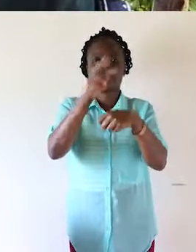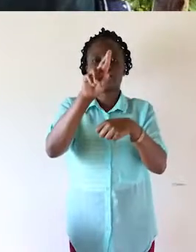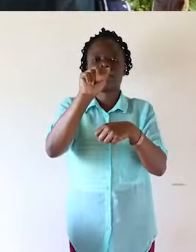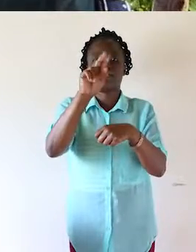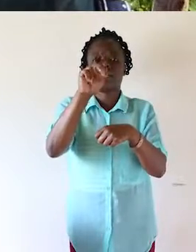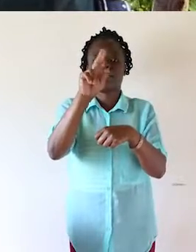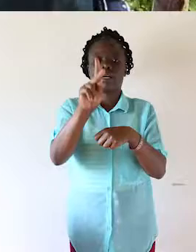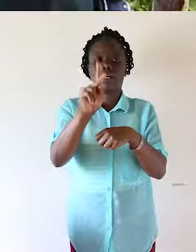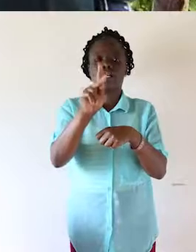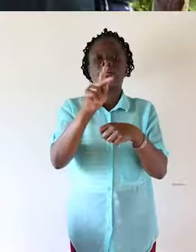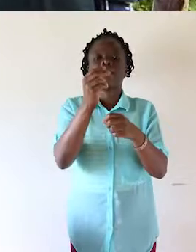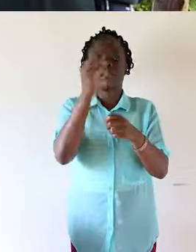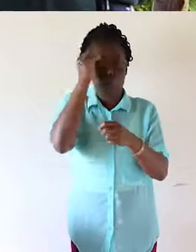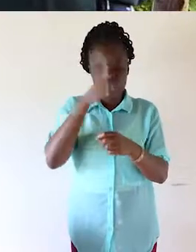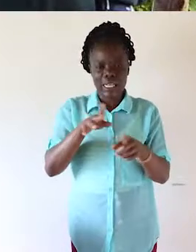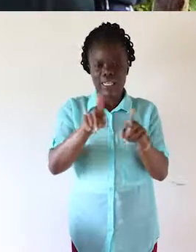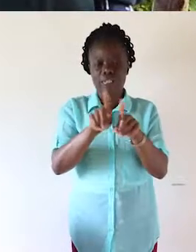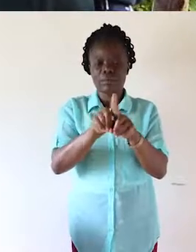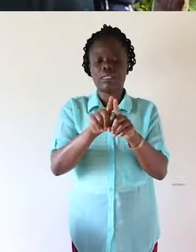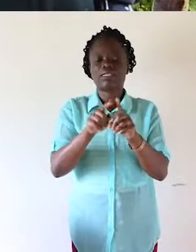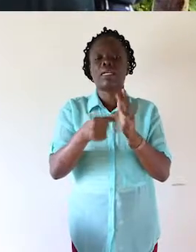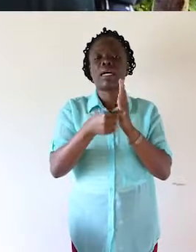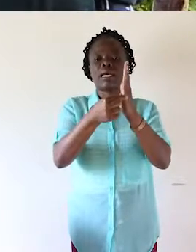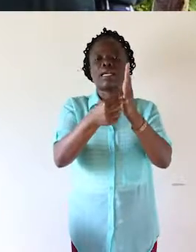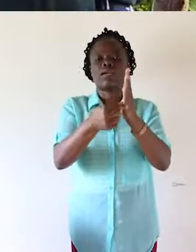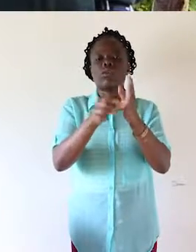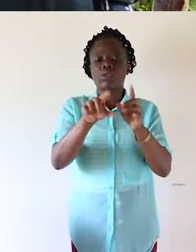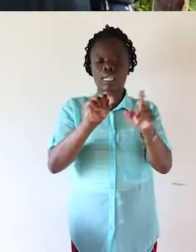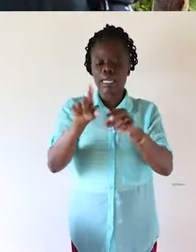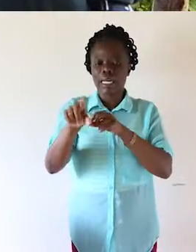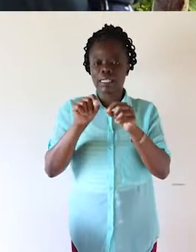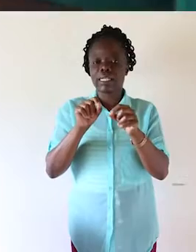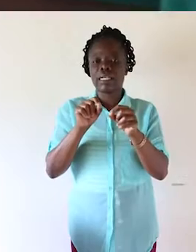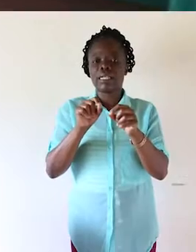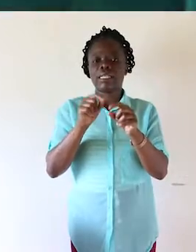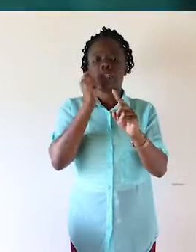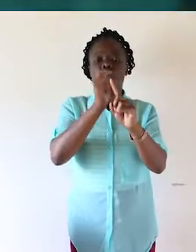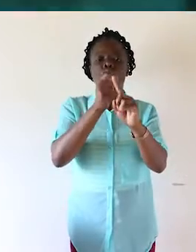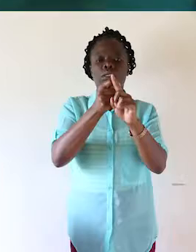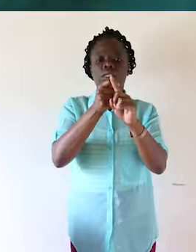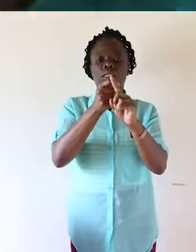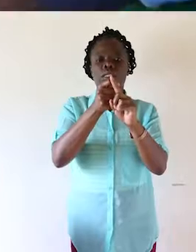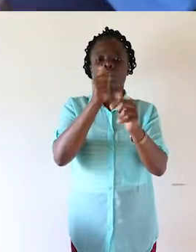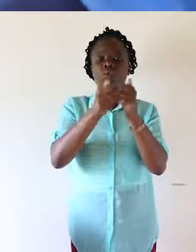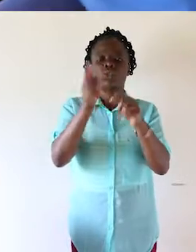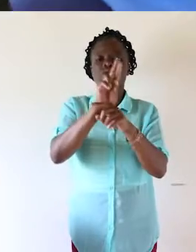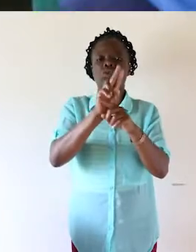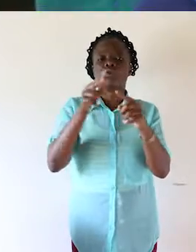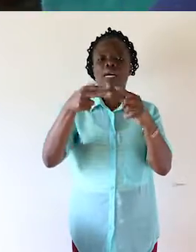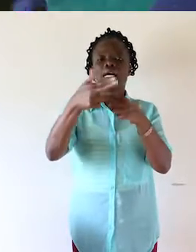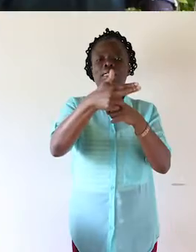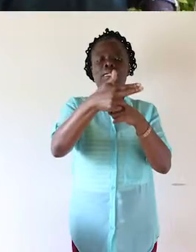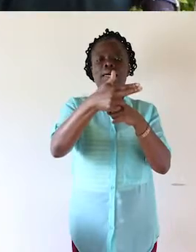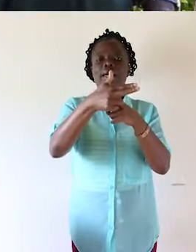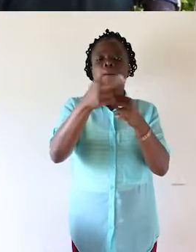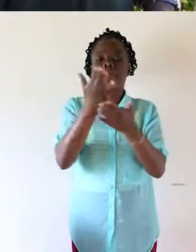rack. The learner is also guided to select the hand tools used to cut the pieces